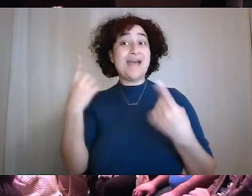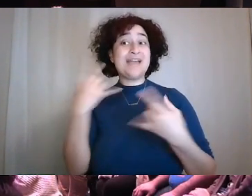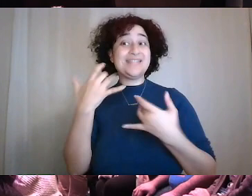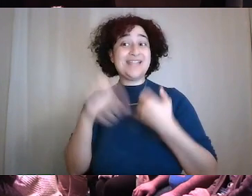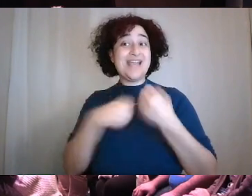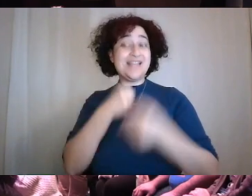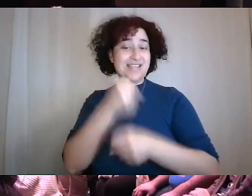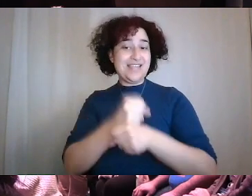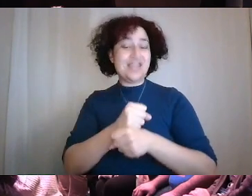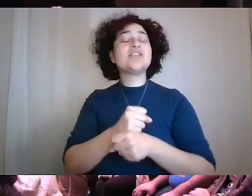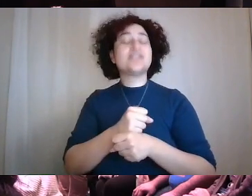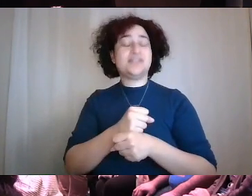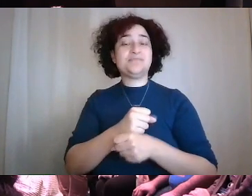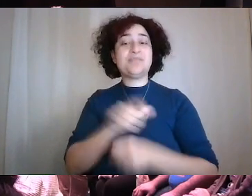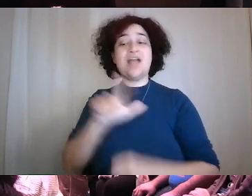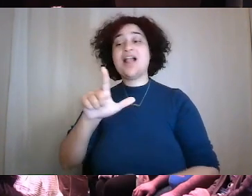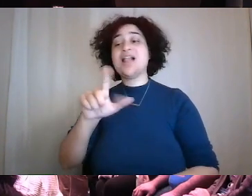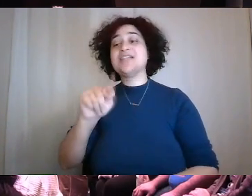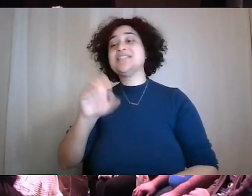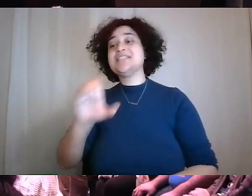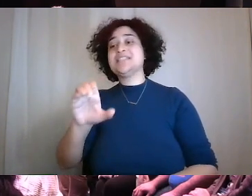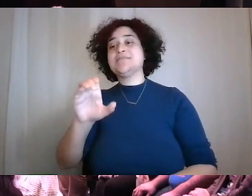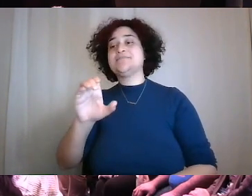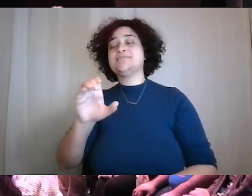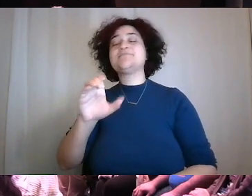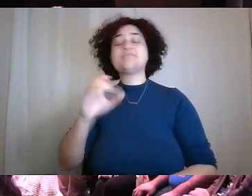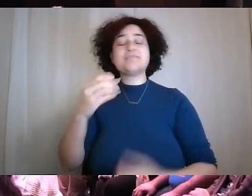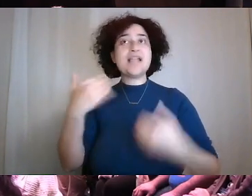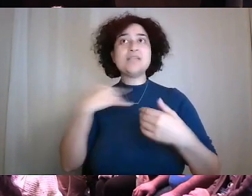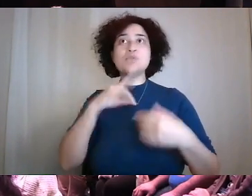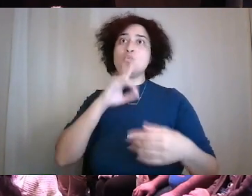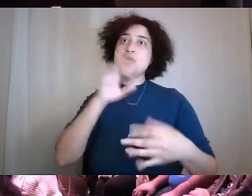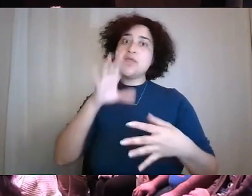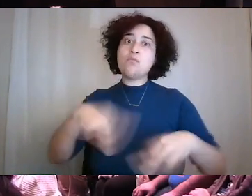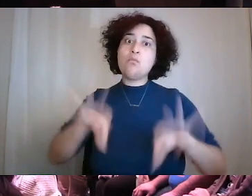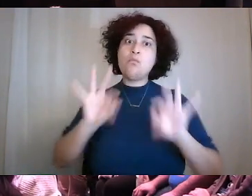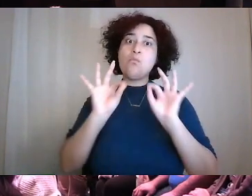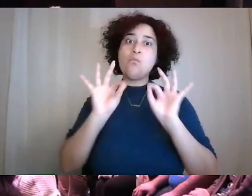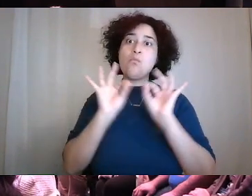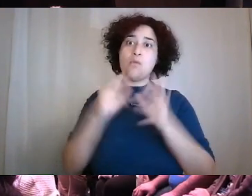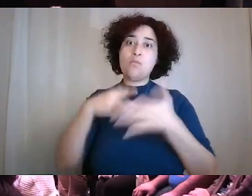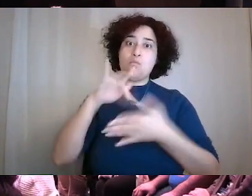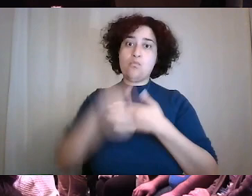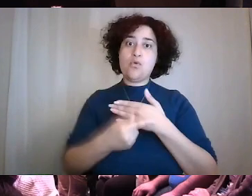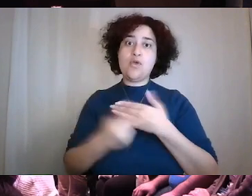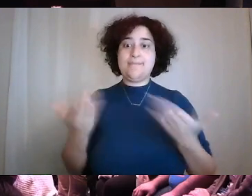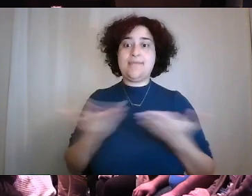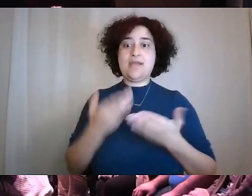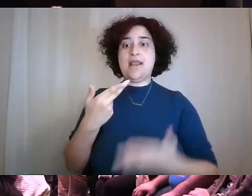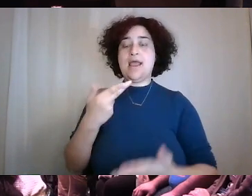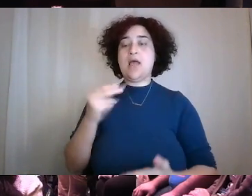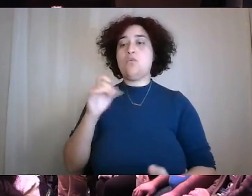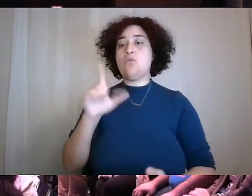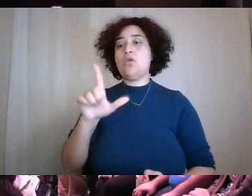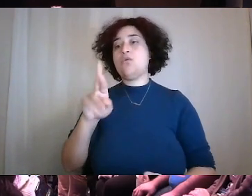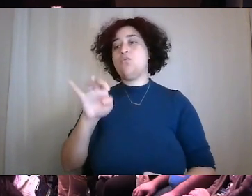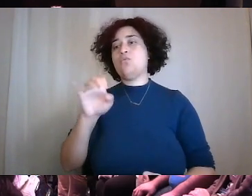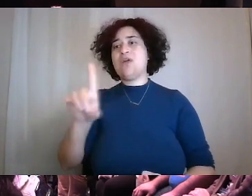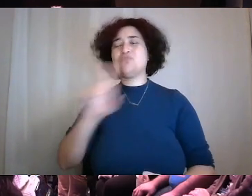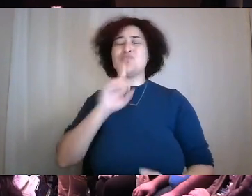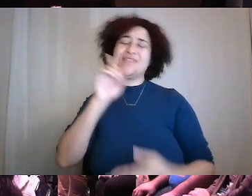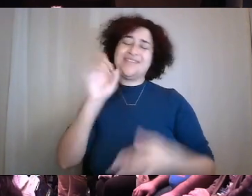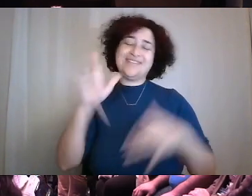has been an integral flagship program for us here at HowlRound. We couldn't be more proud and excited to be with you today and to